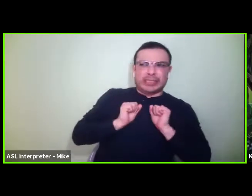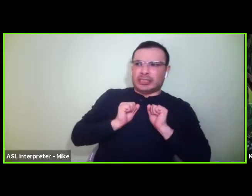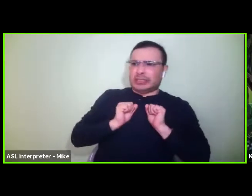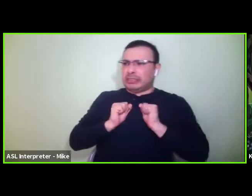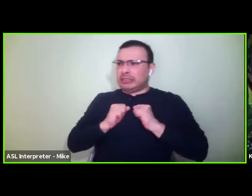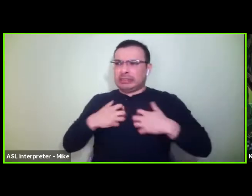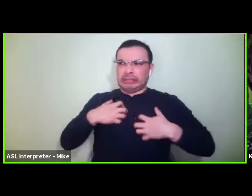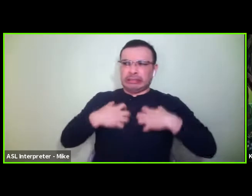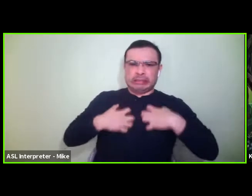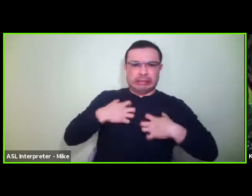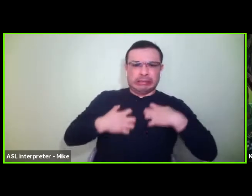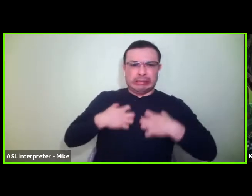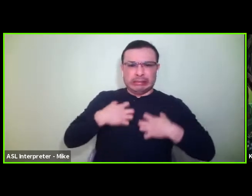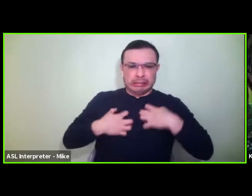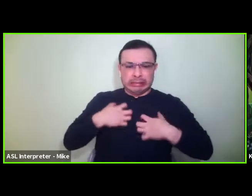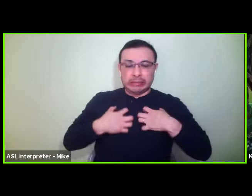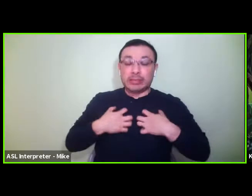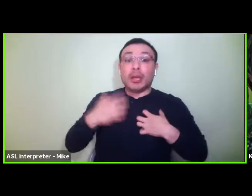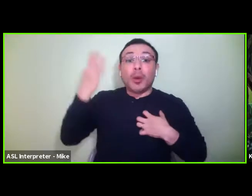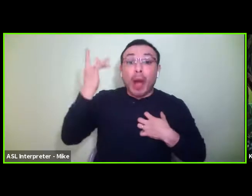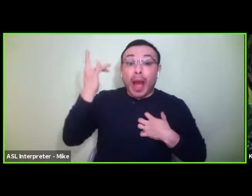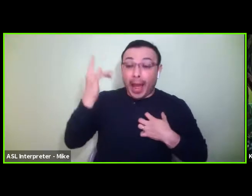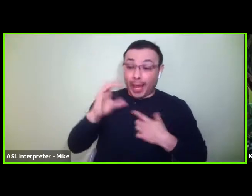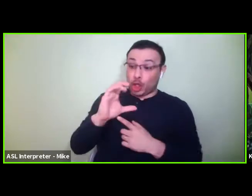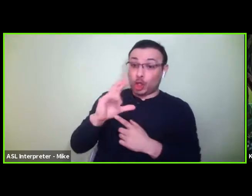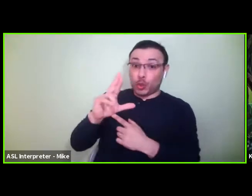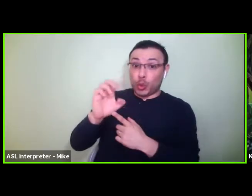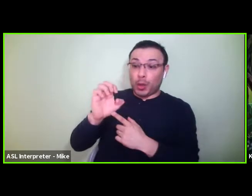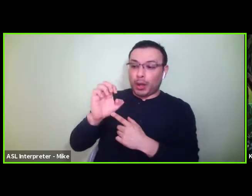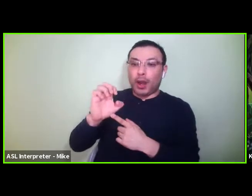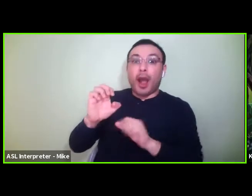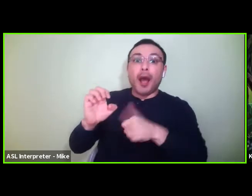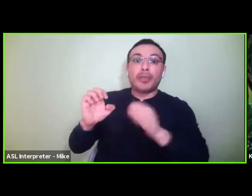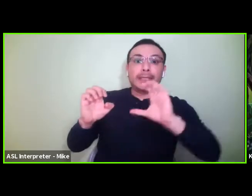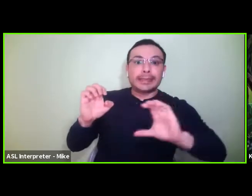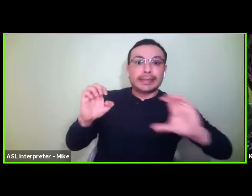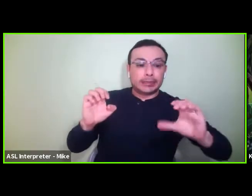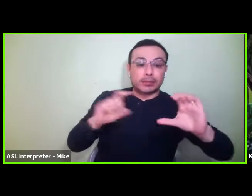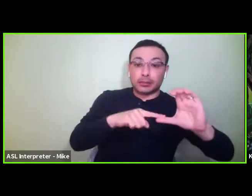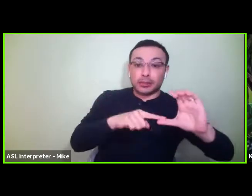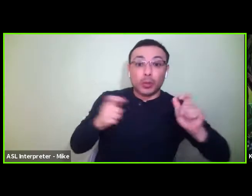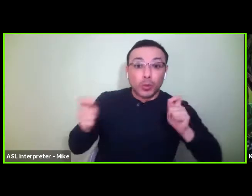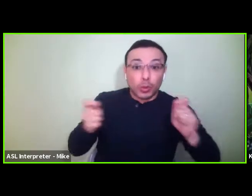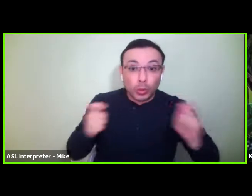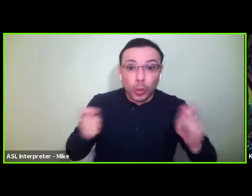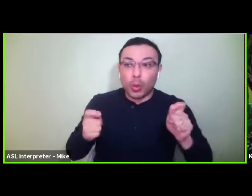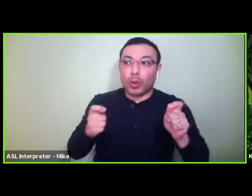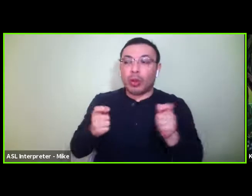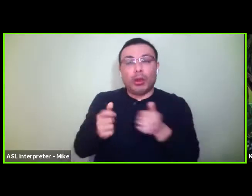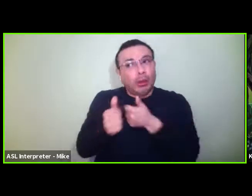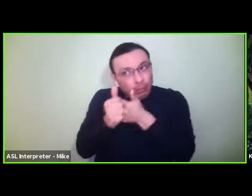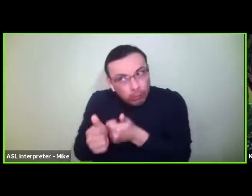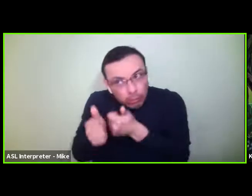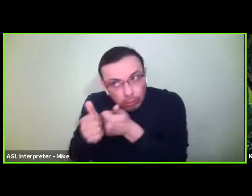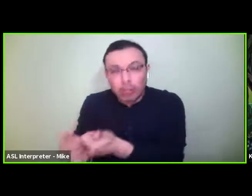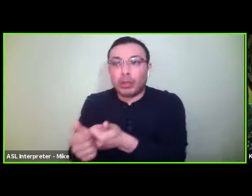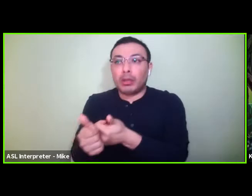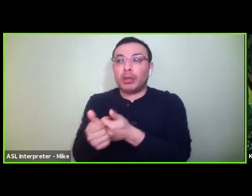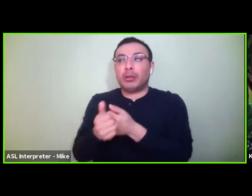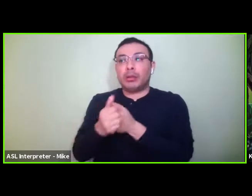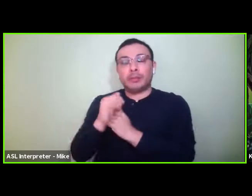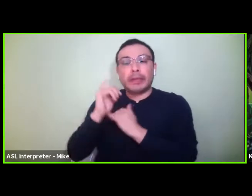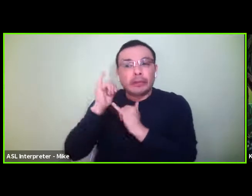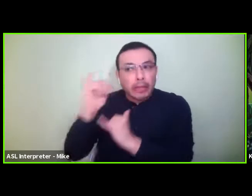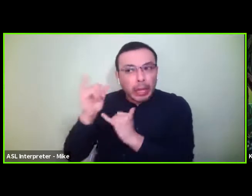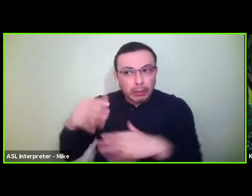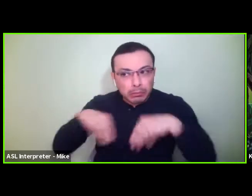always seems to invoke other C's: control, compliance, conformity. We can perhaps see